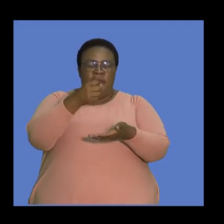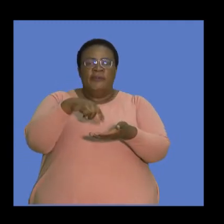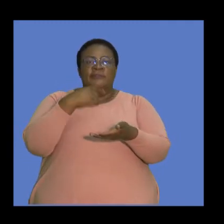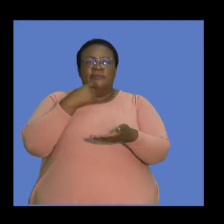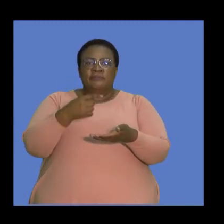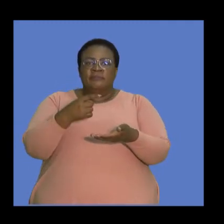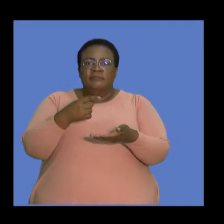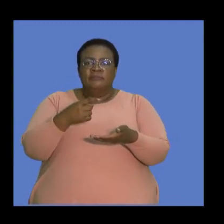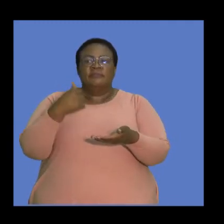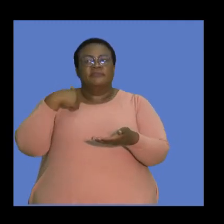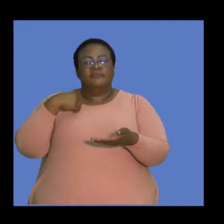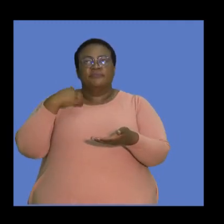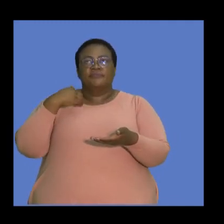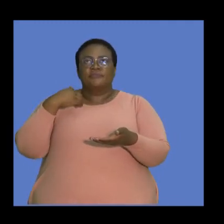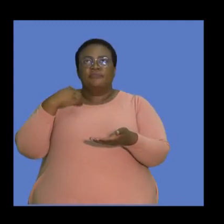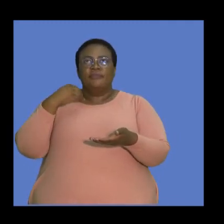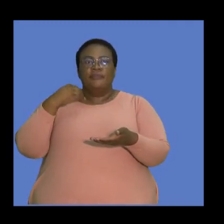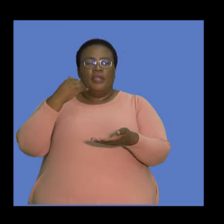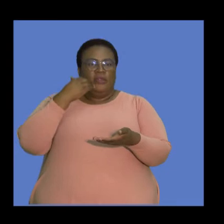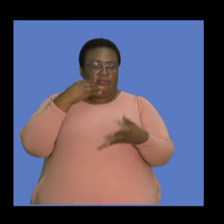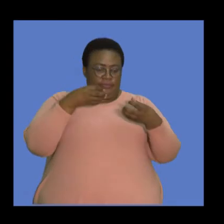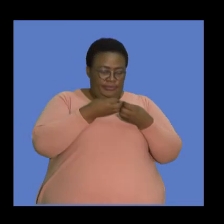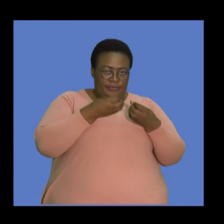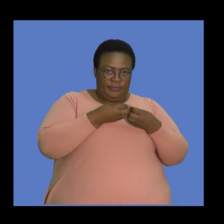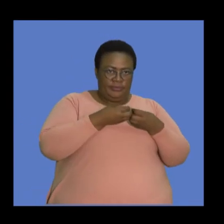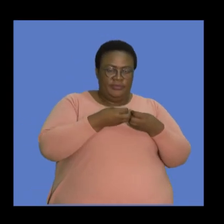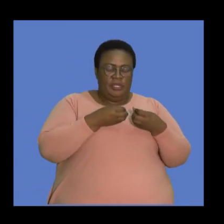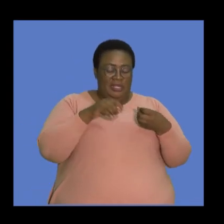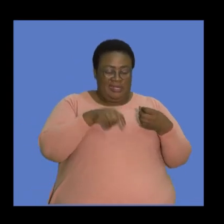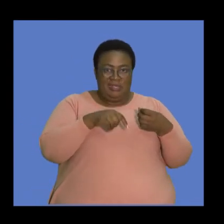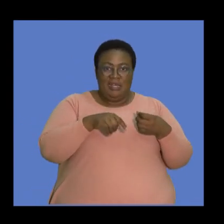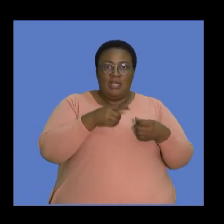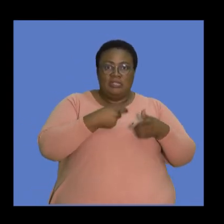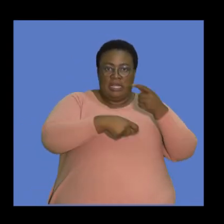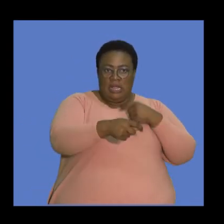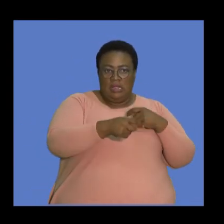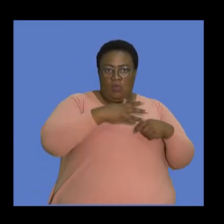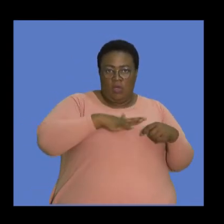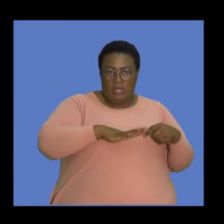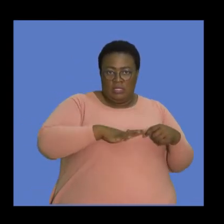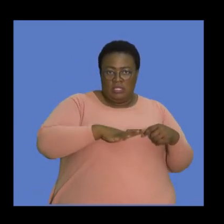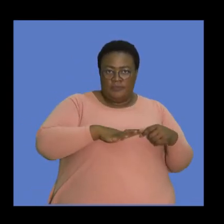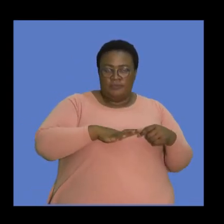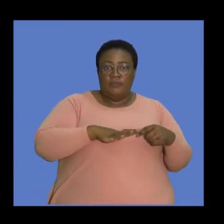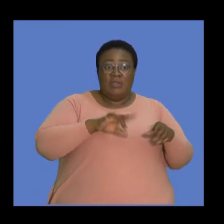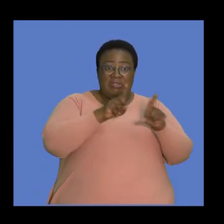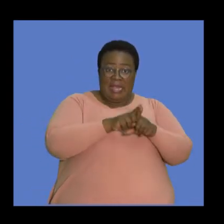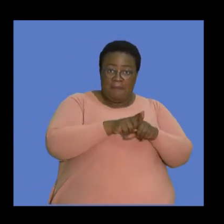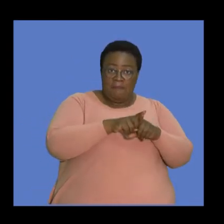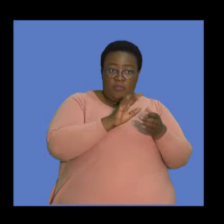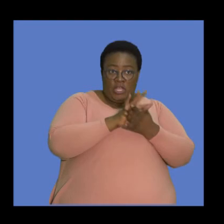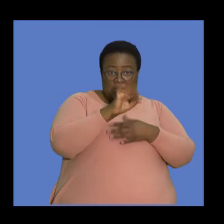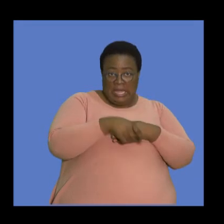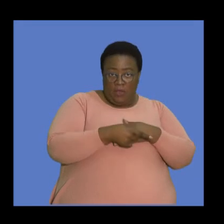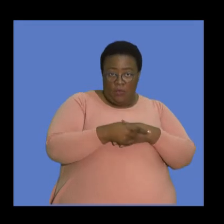right? Where we said, if I want to sell it, it won't be at the same price. It will be at a very less